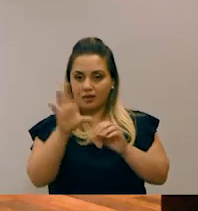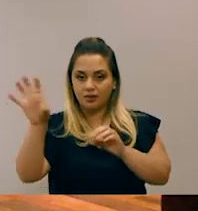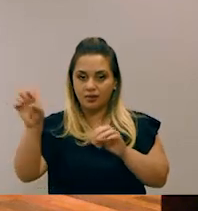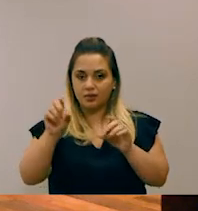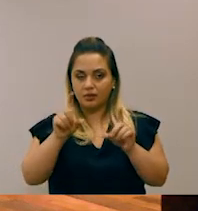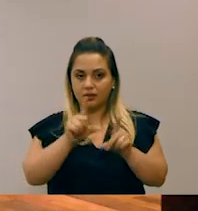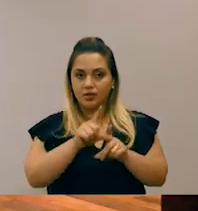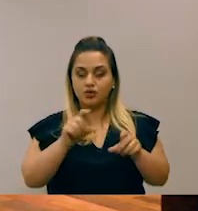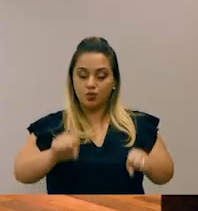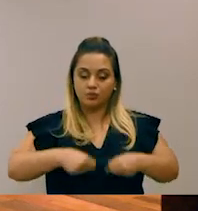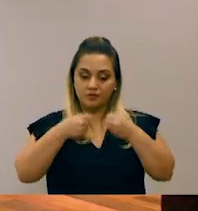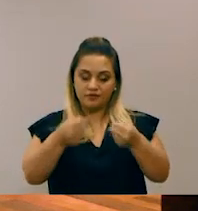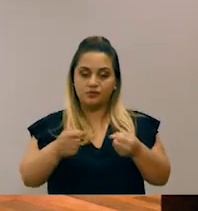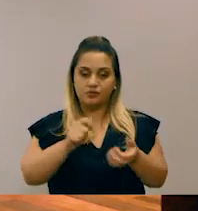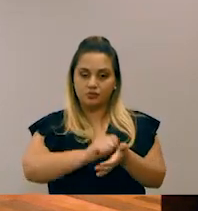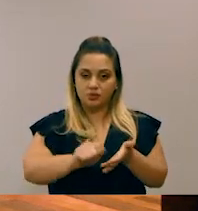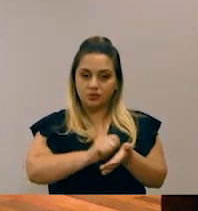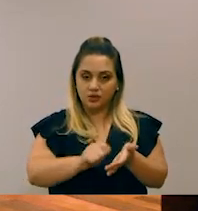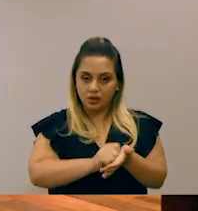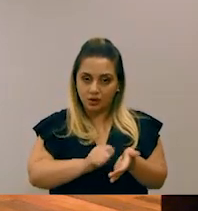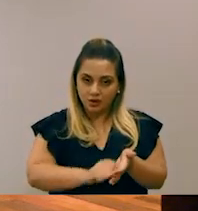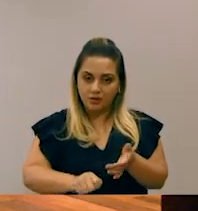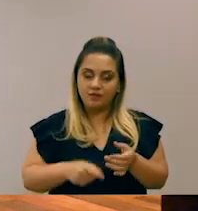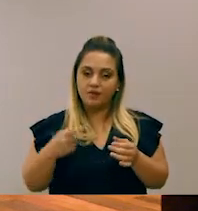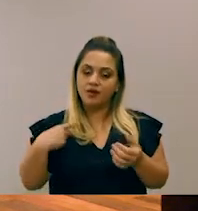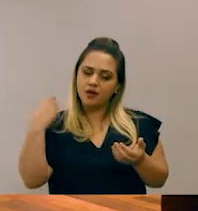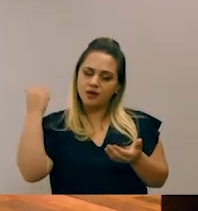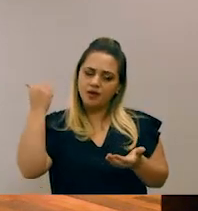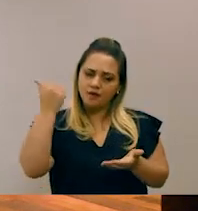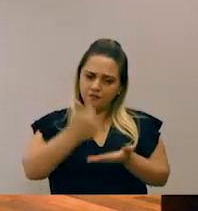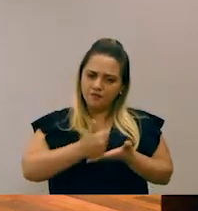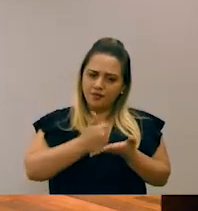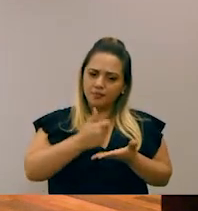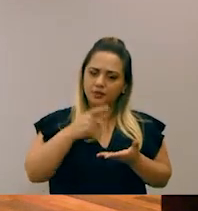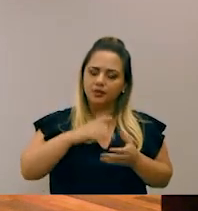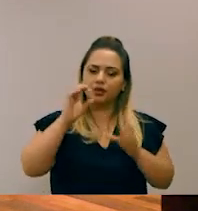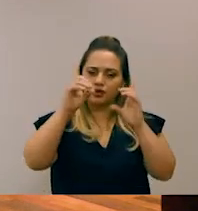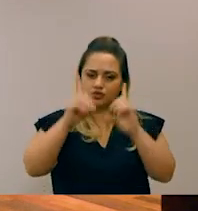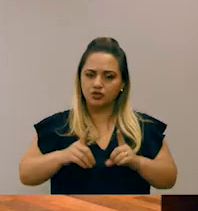document is really valid. So the writer